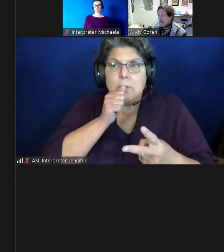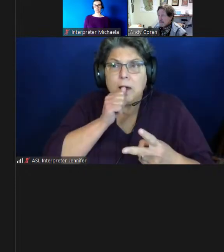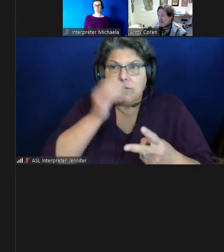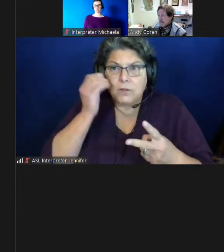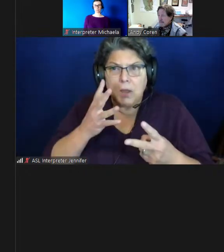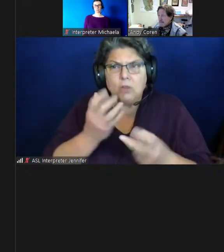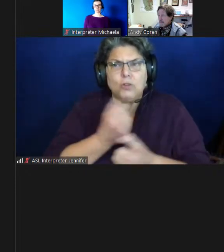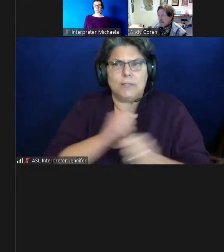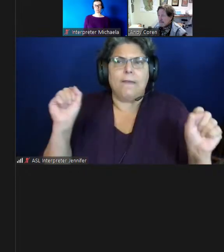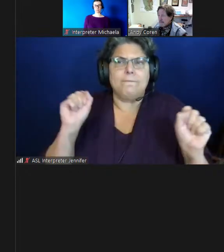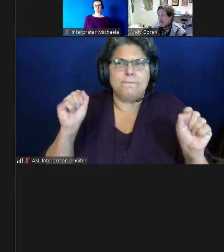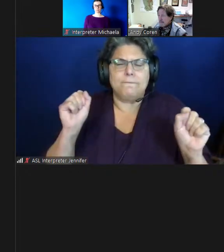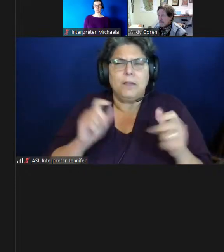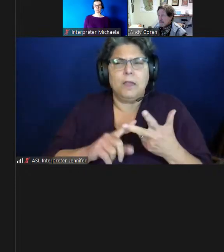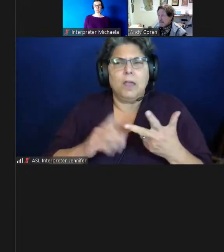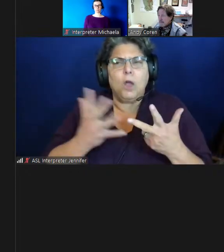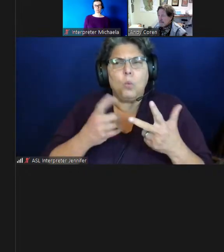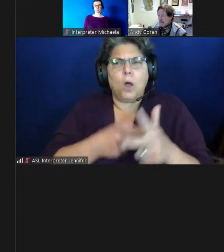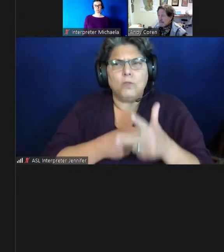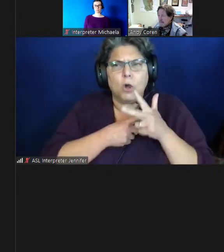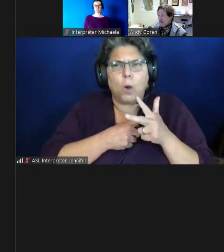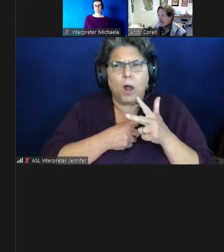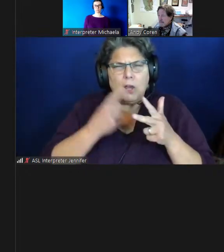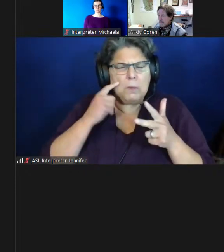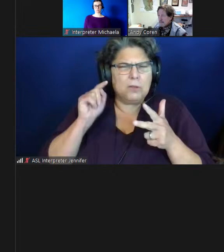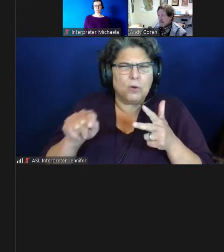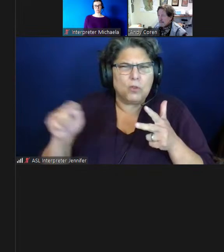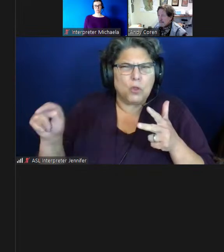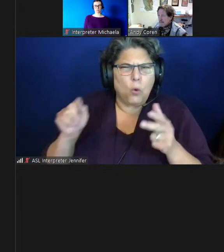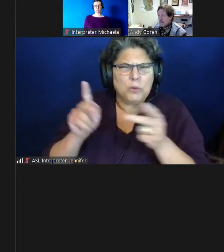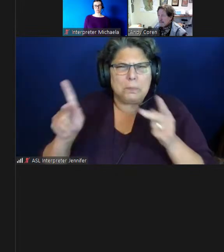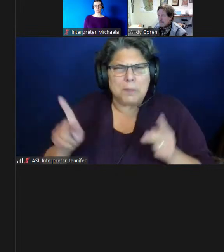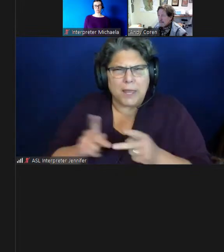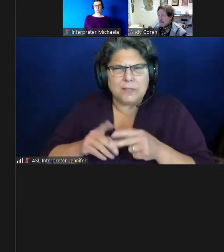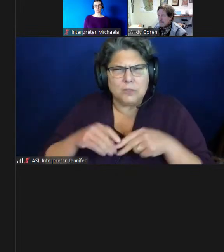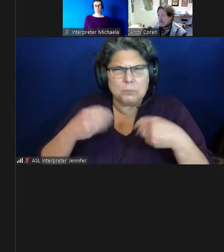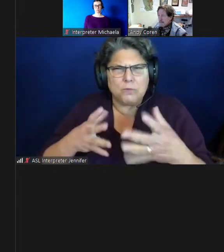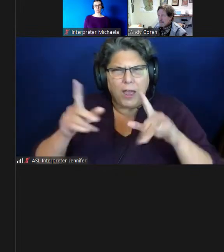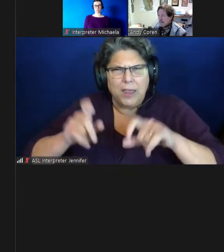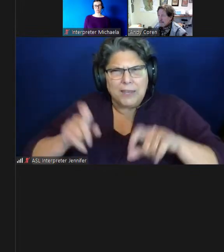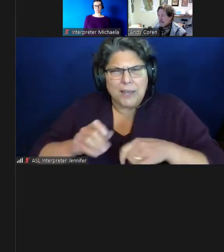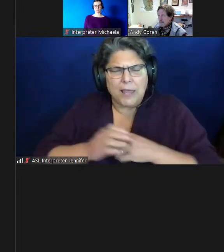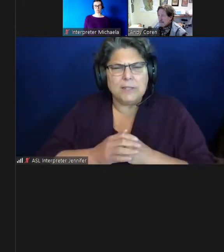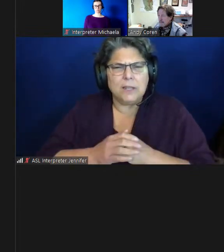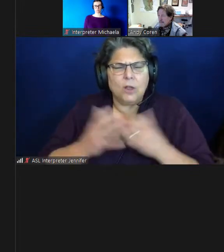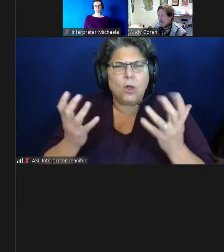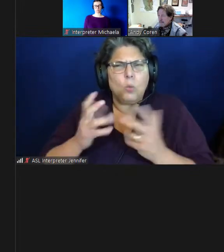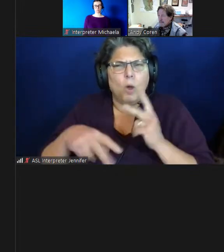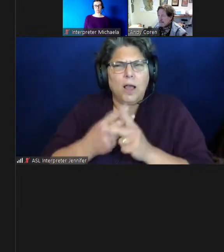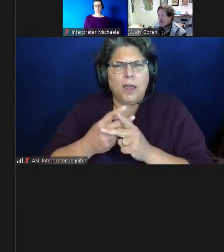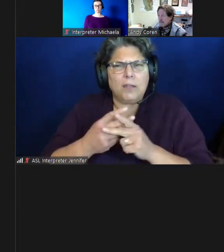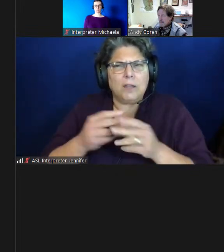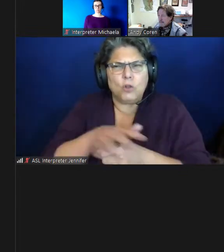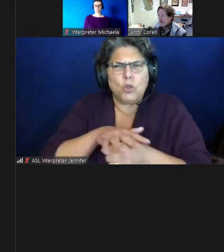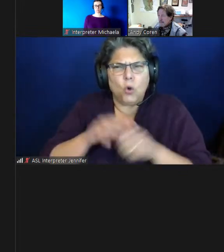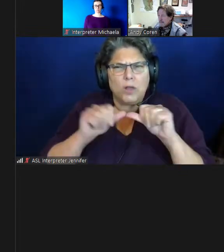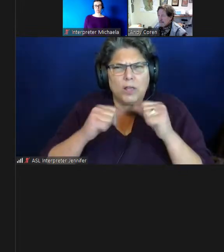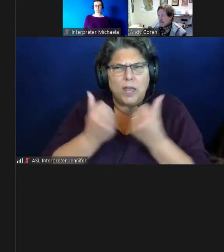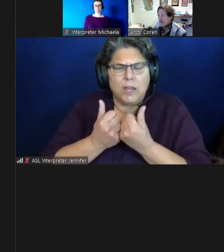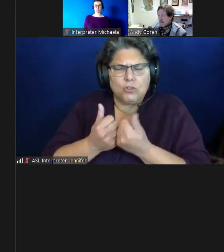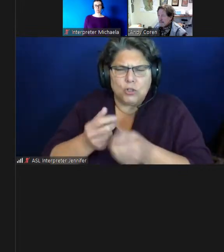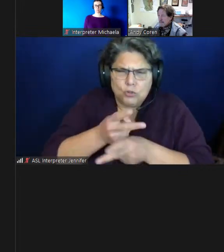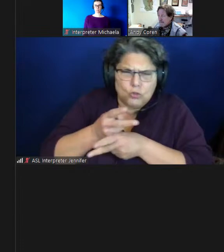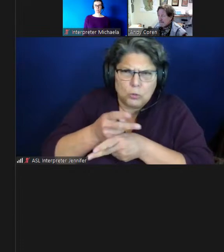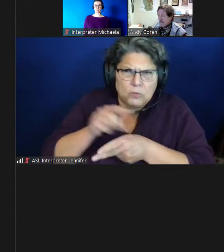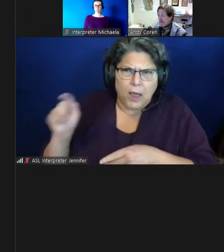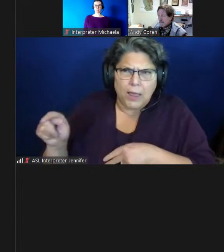and what the requirements for these sites are and what kinds of local agencies oversee them. You mentioned that they need to